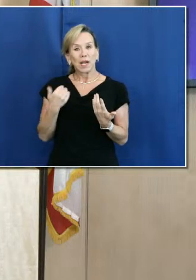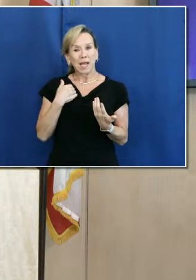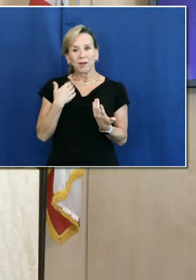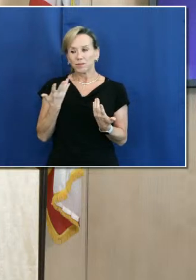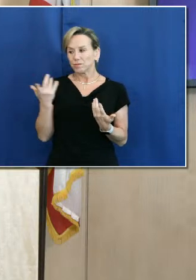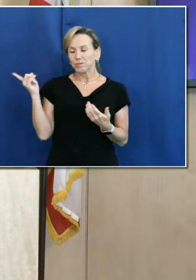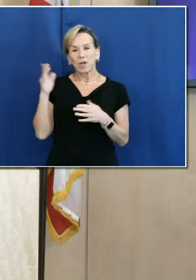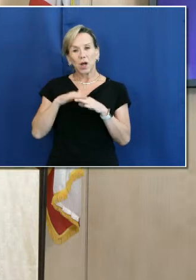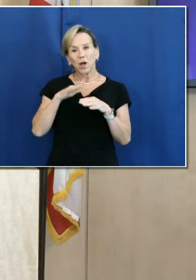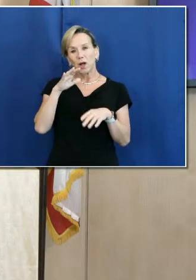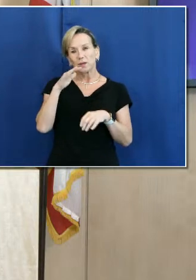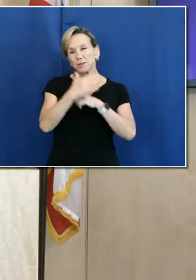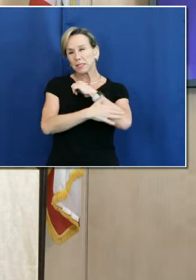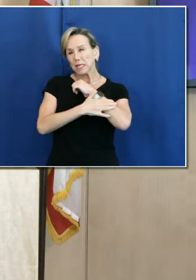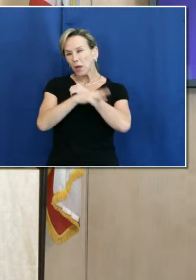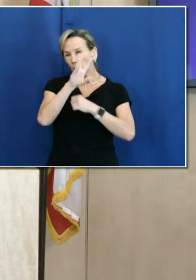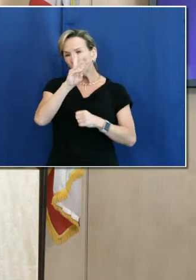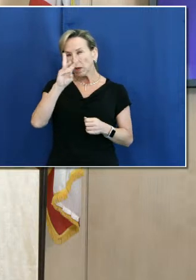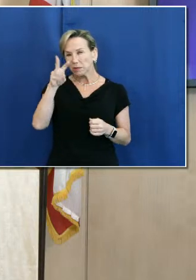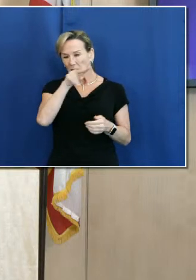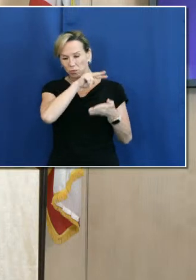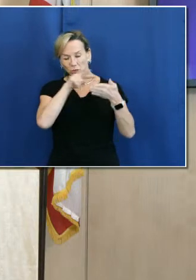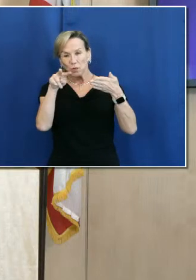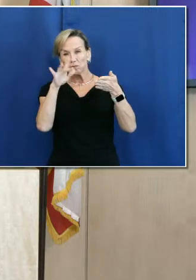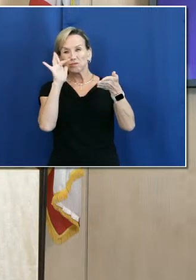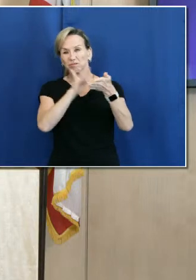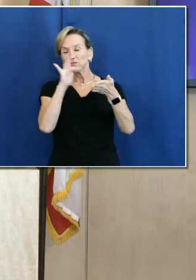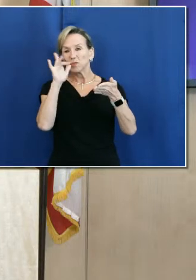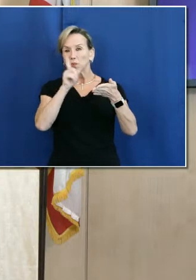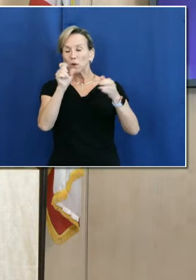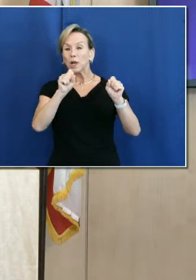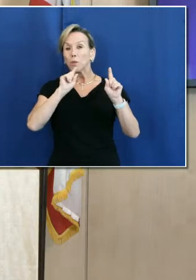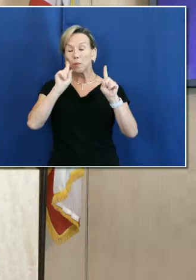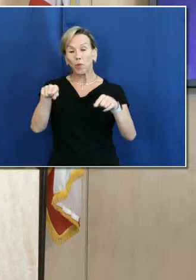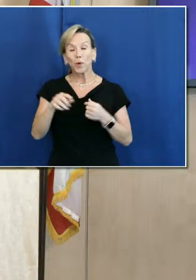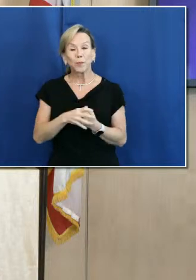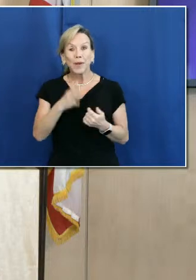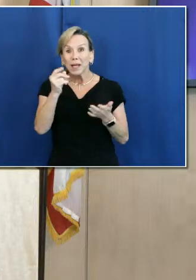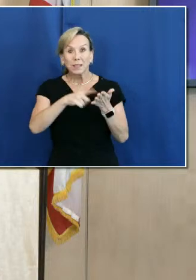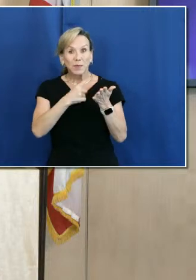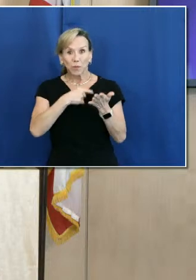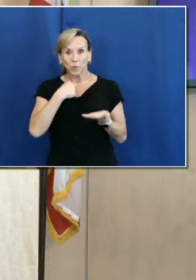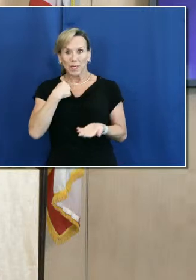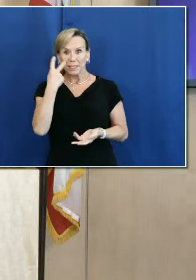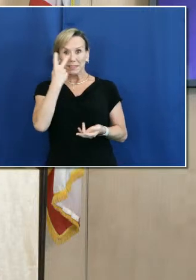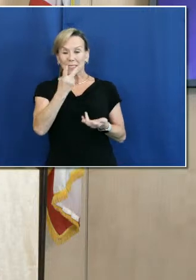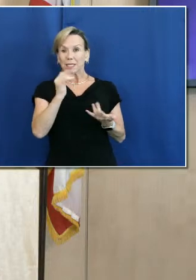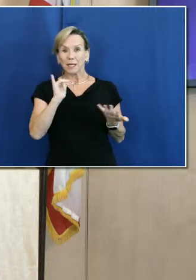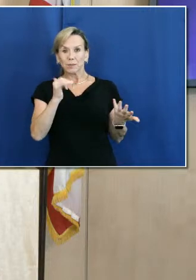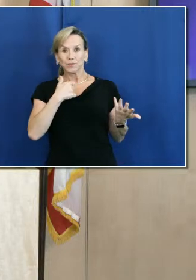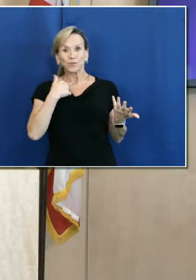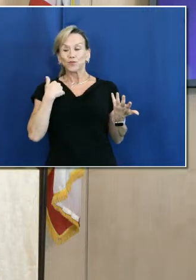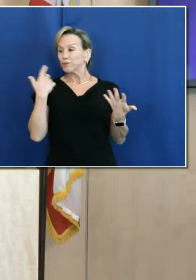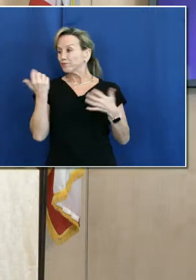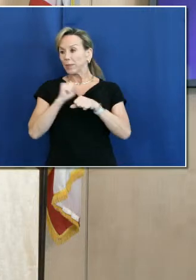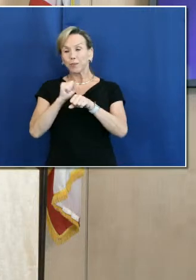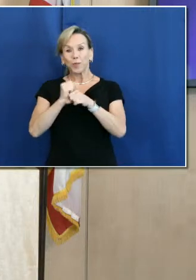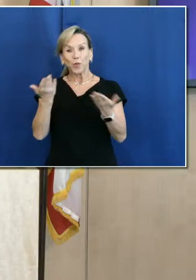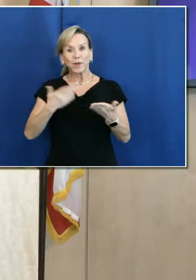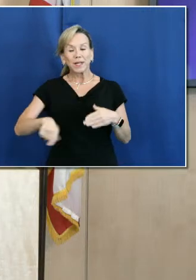tool to do so on our county's website. And we see things even in the communities that we go through as county